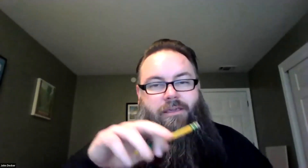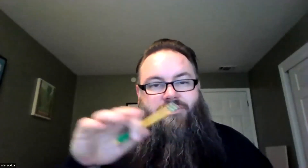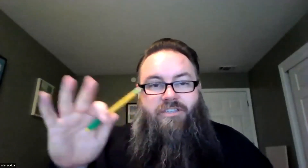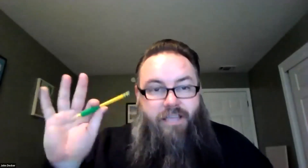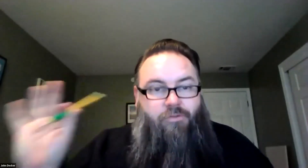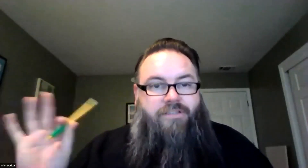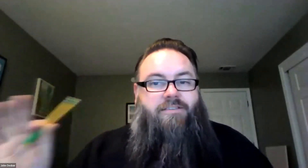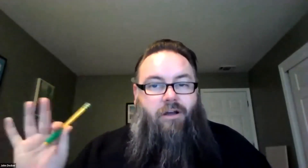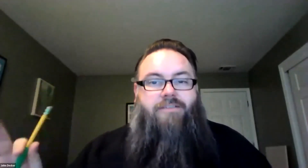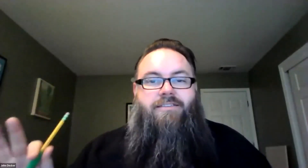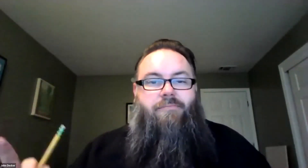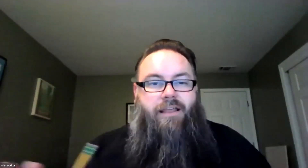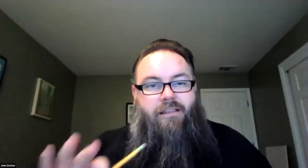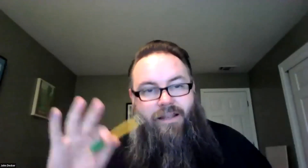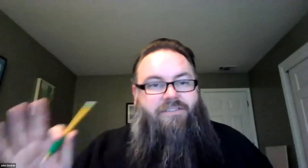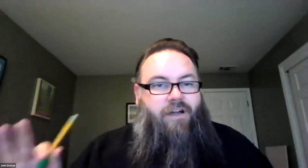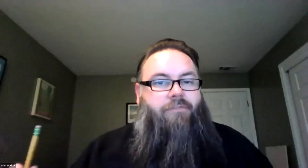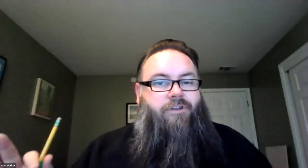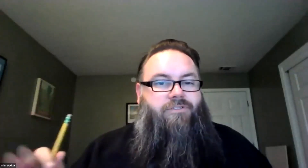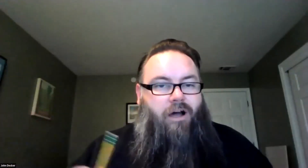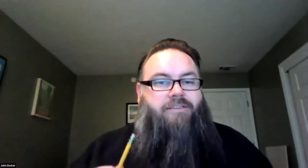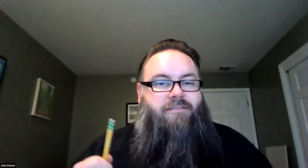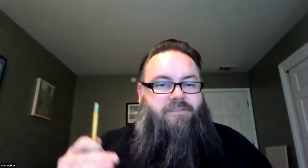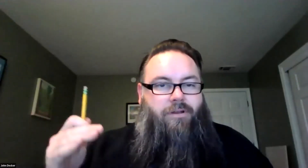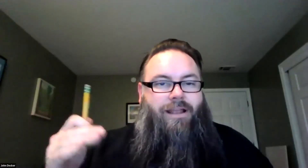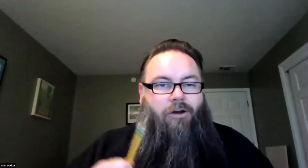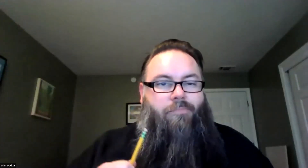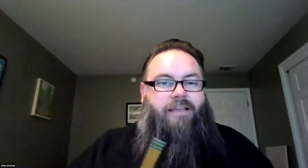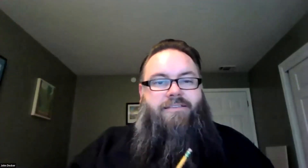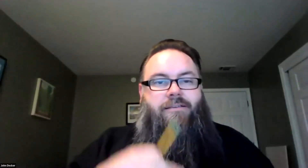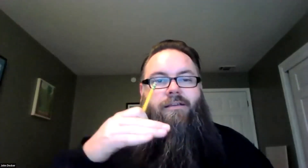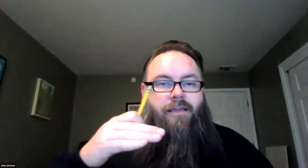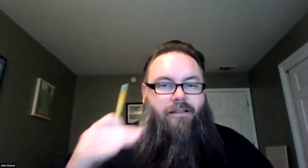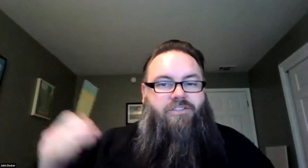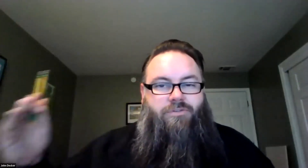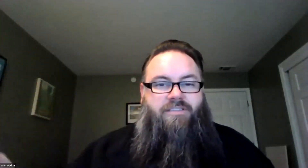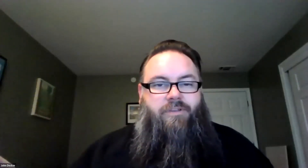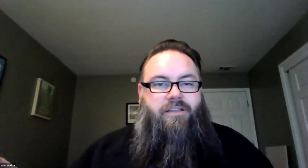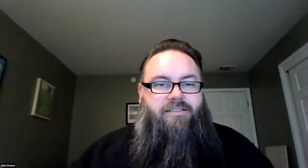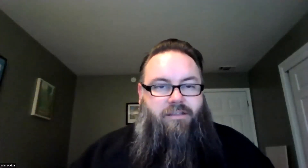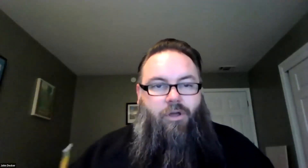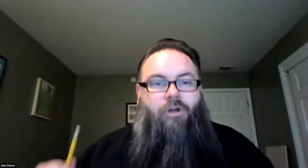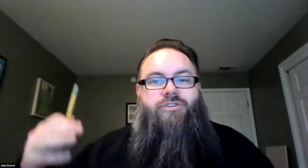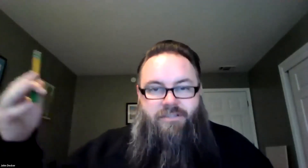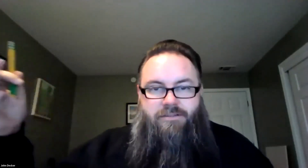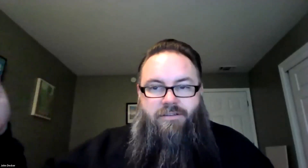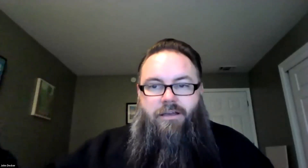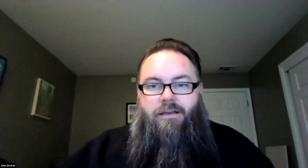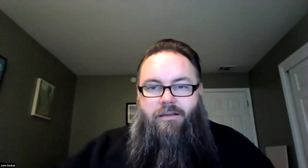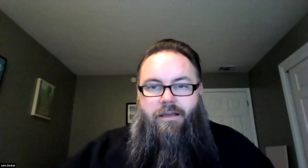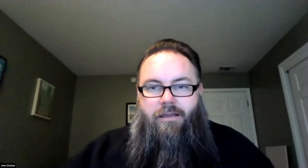about the just increases in autism, that in the next 5 years, autism is going to outpace intellectual disability as the